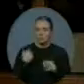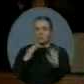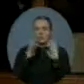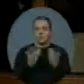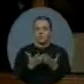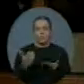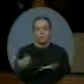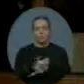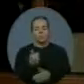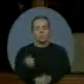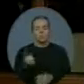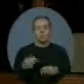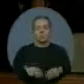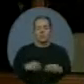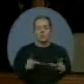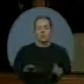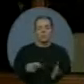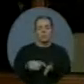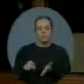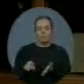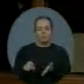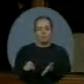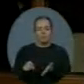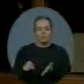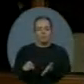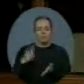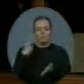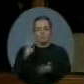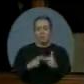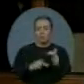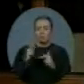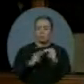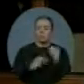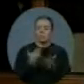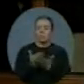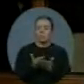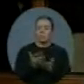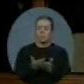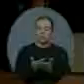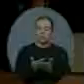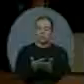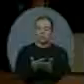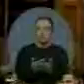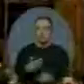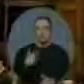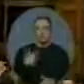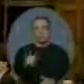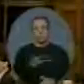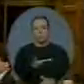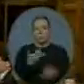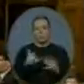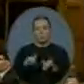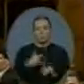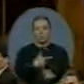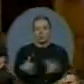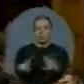be built in. So I'd like to ask the minister, why is it that he continues to roll the dice with the families of the James Bay coast?